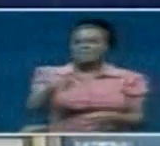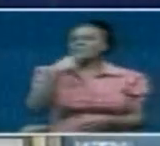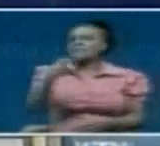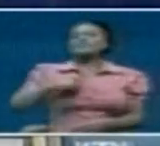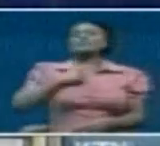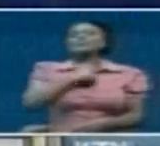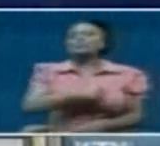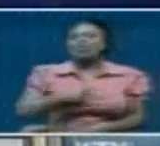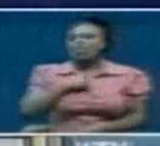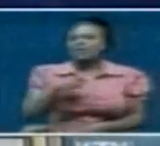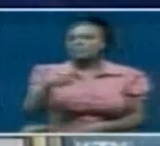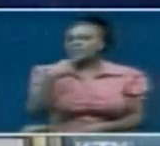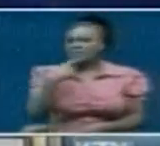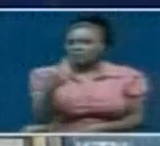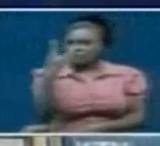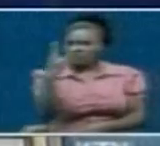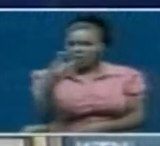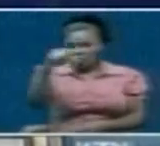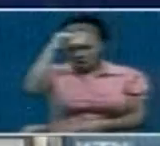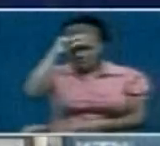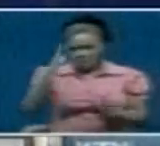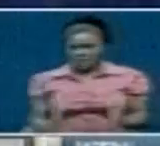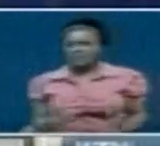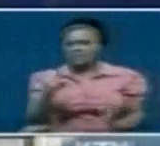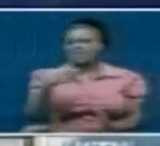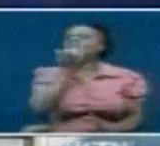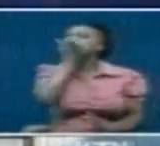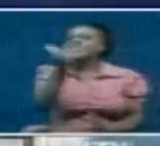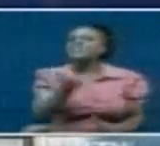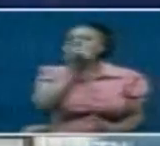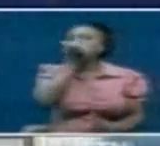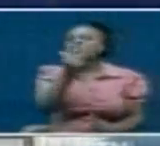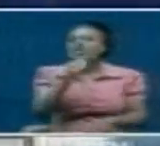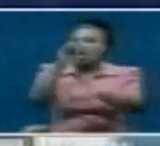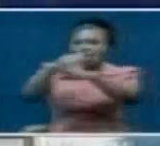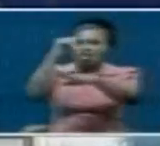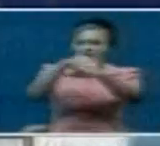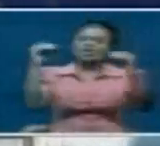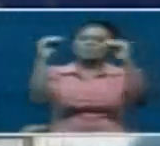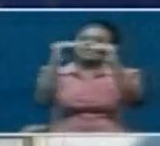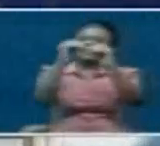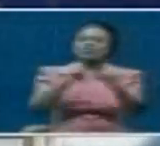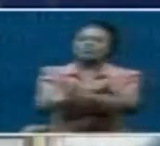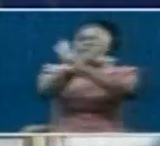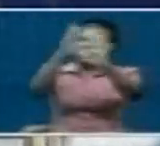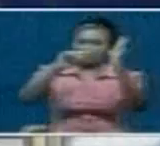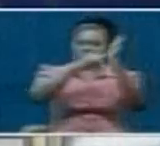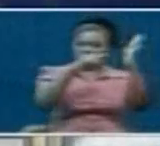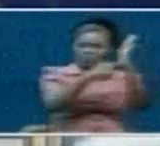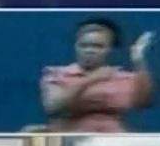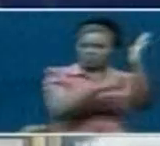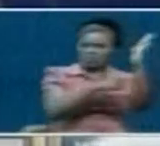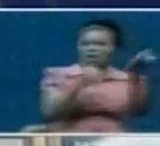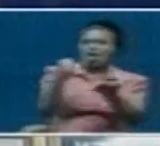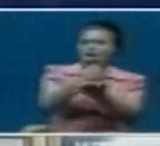standoff. Now, the governor was one of the four governors who infuriated senators by snubbing summonses to clarify on queries raised by the Auditor